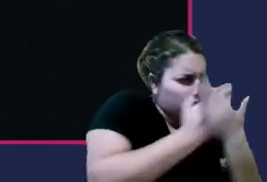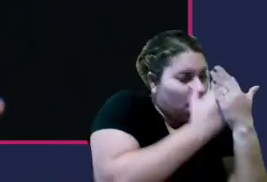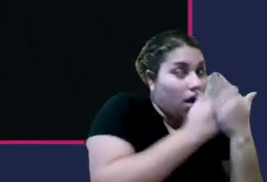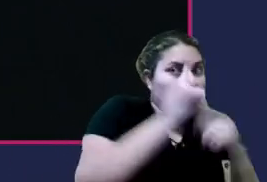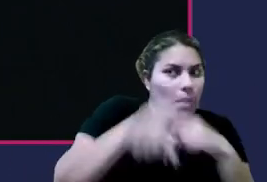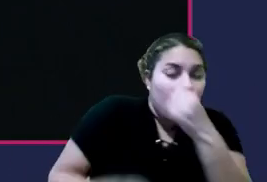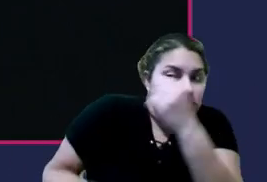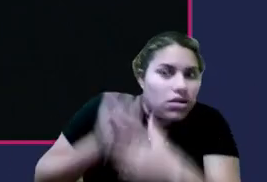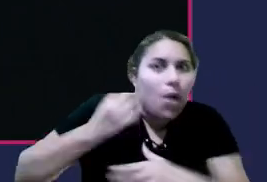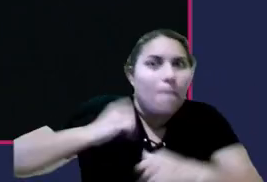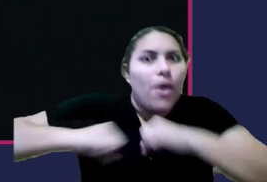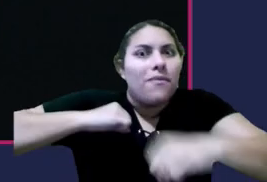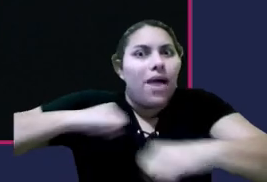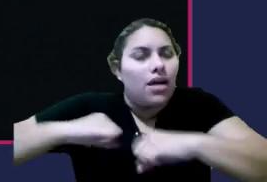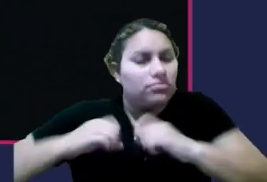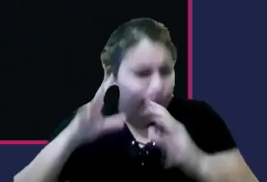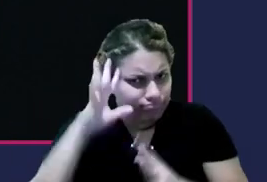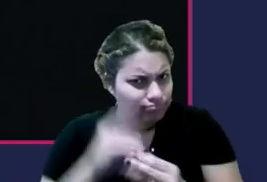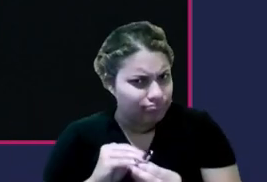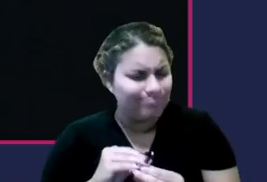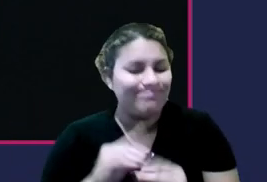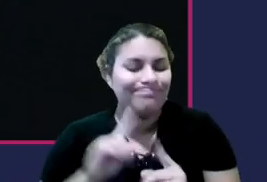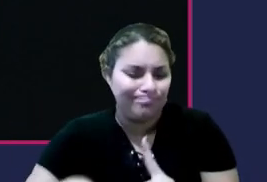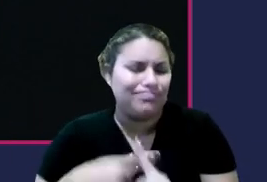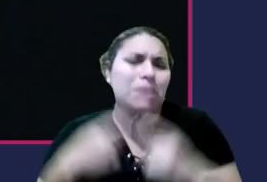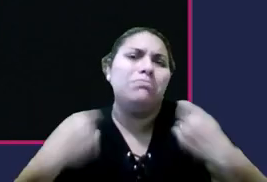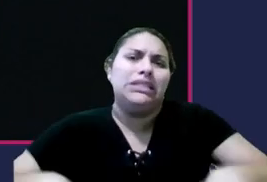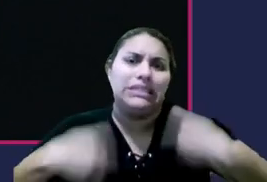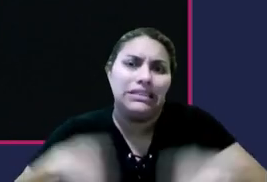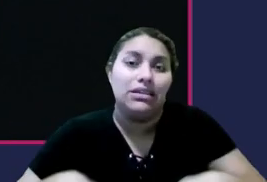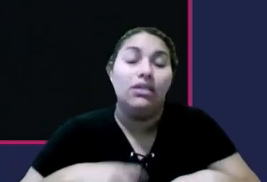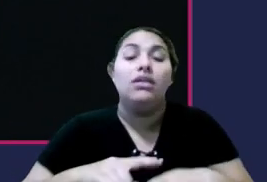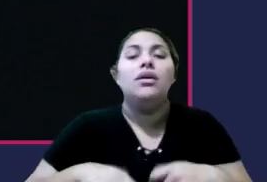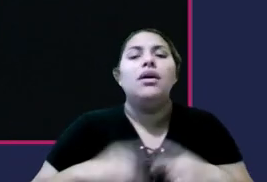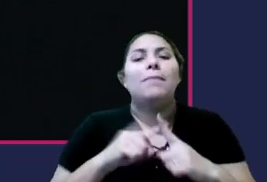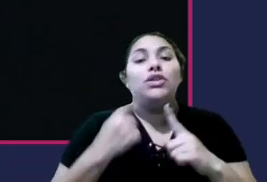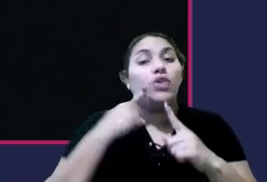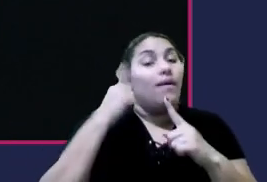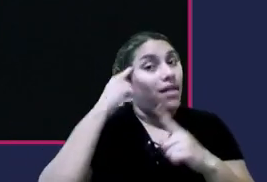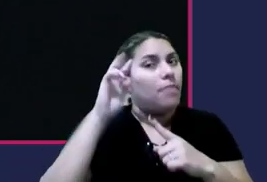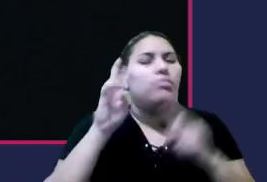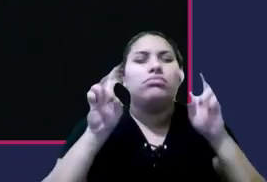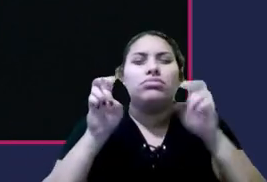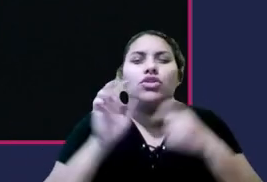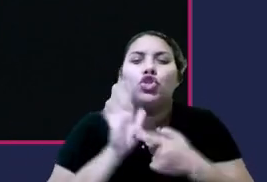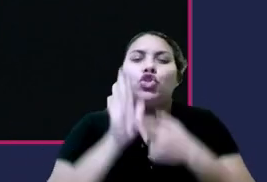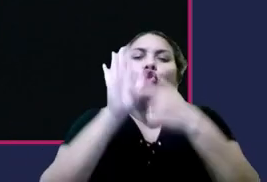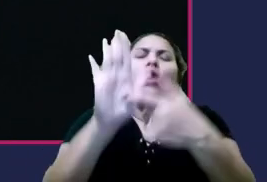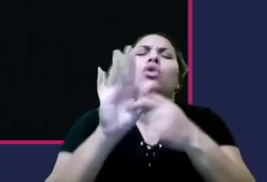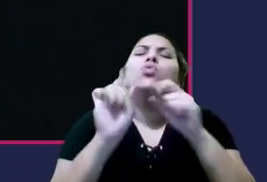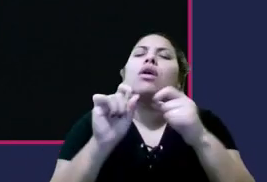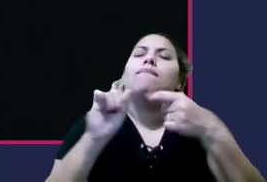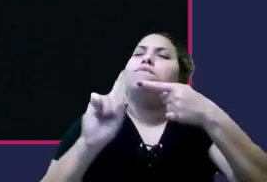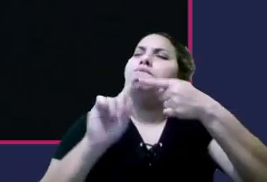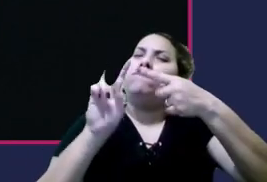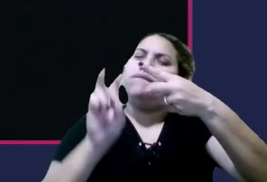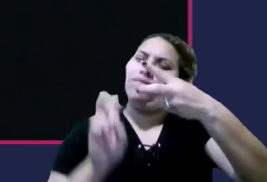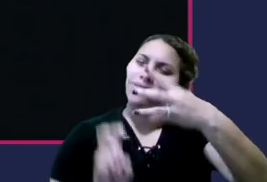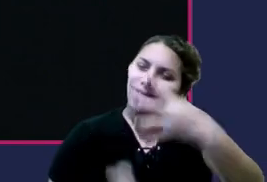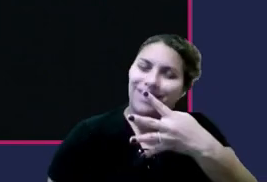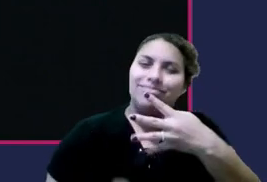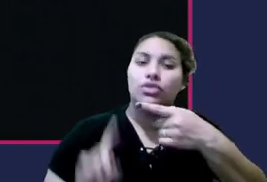movement in going through this screening and what else we could do. But there's a topic that really draws my